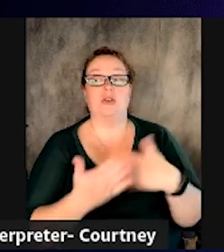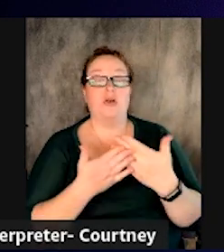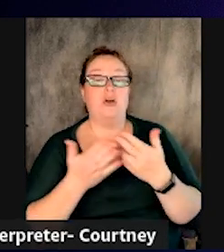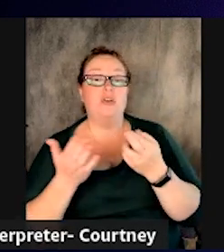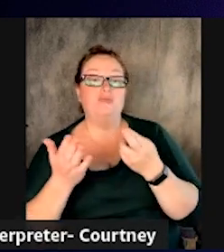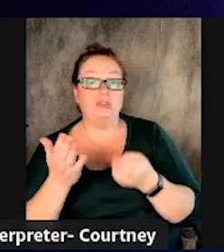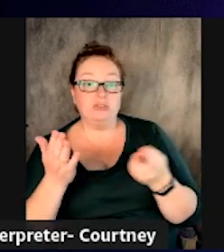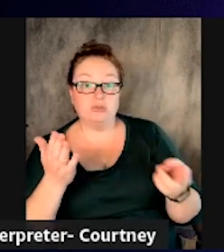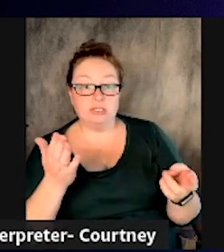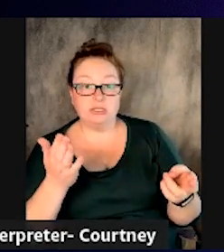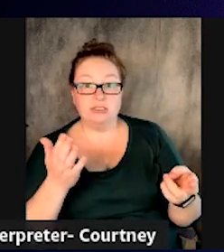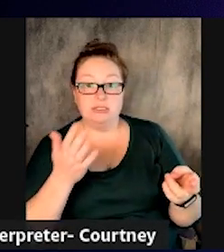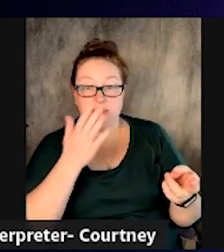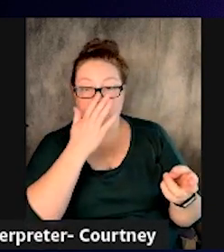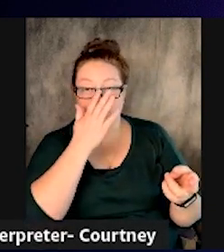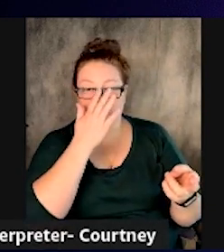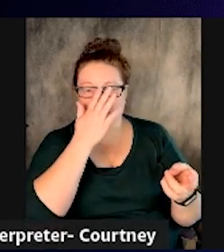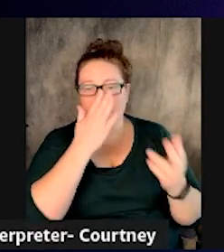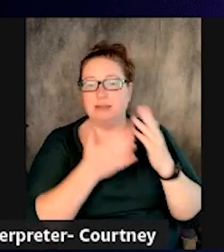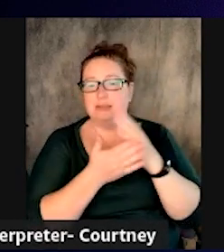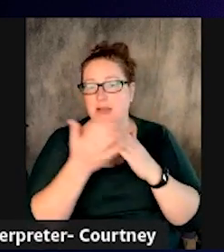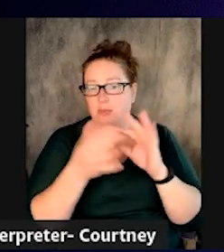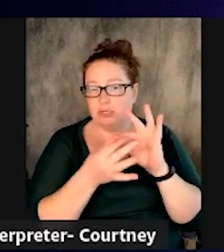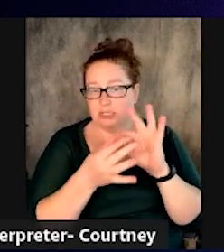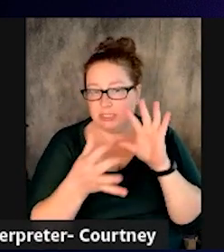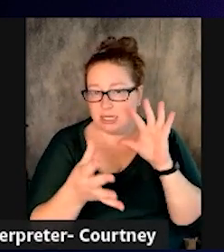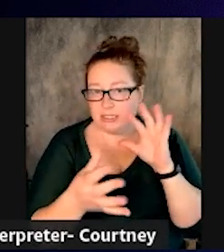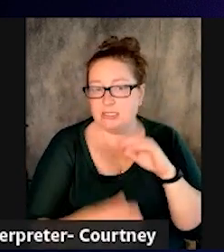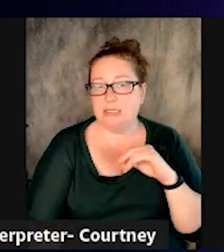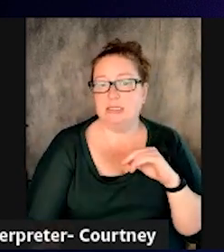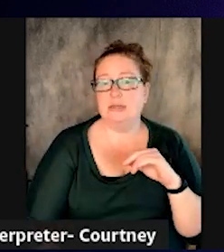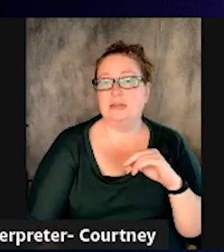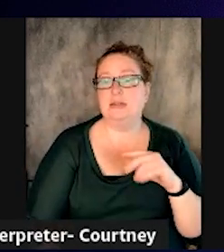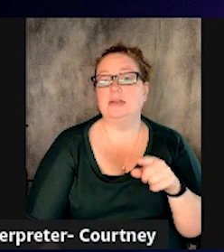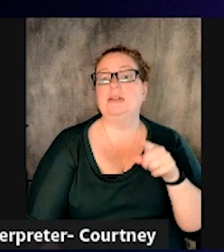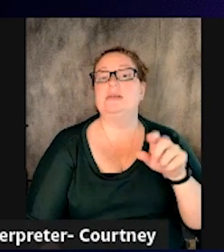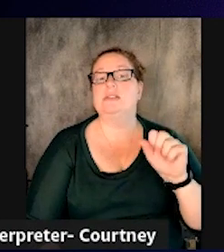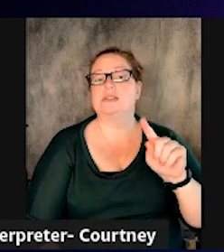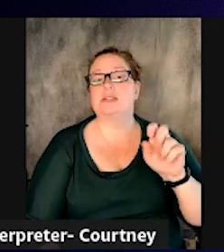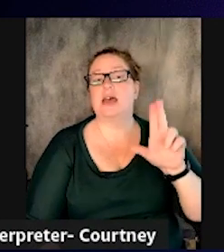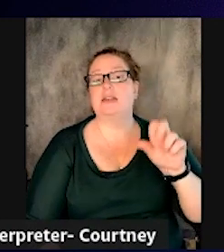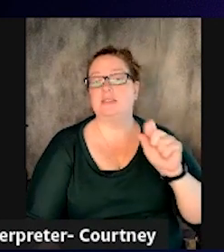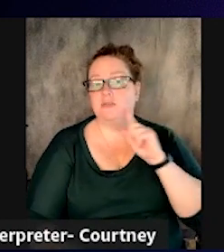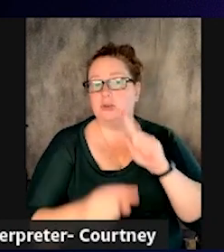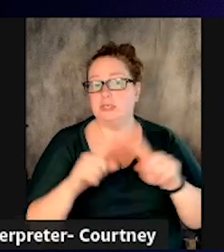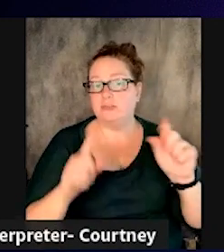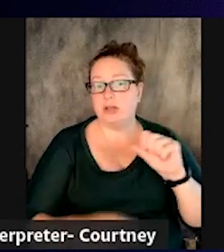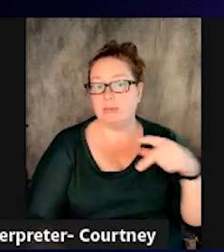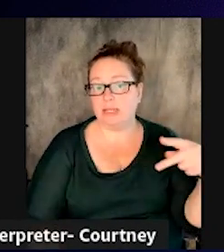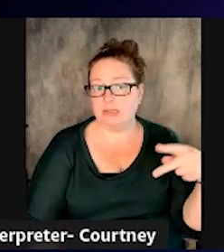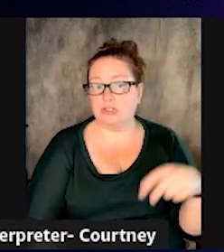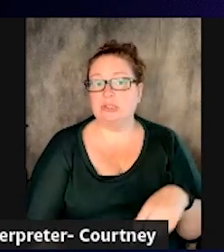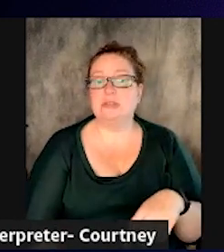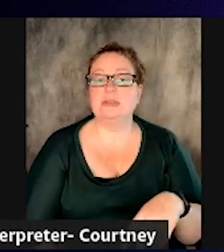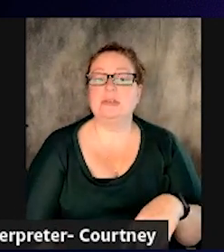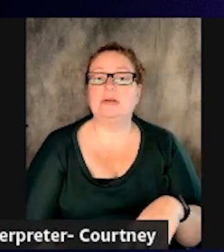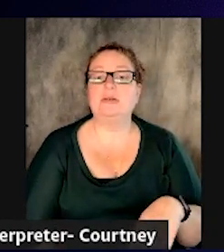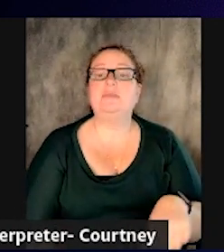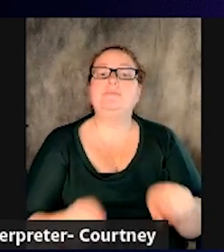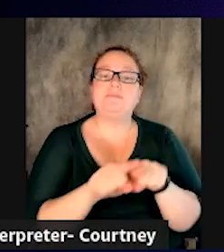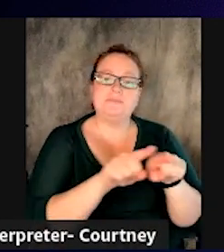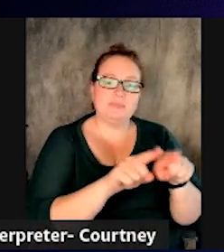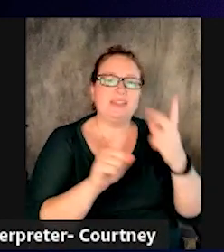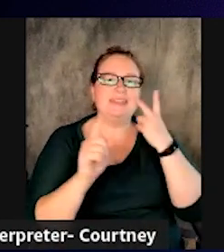over. Some of them are disconnected. These are the status of my different applications. And I can also see here a list of